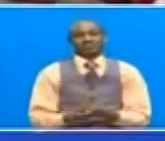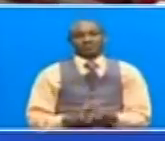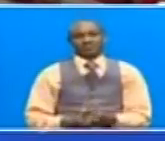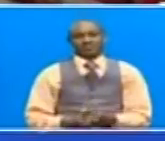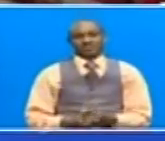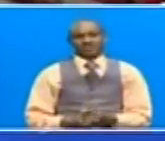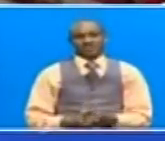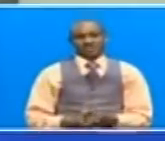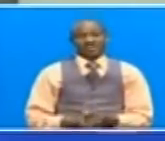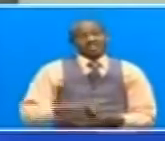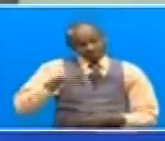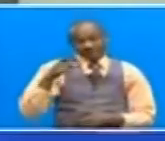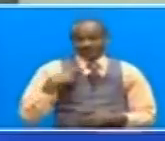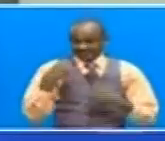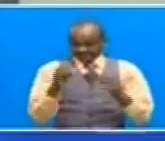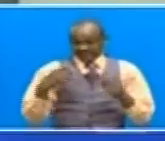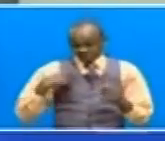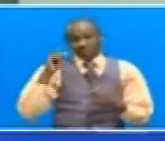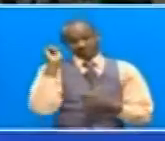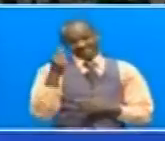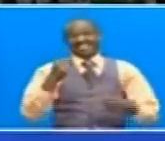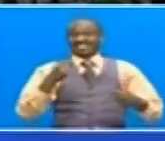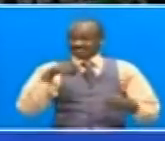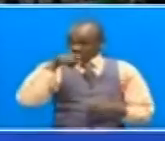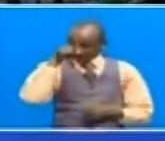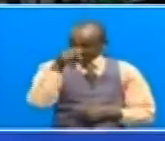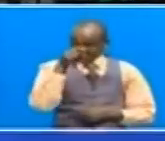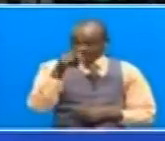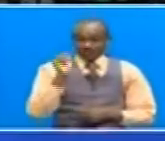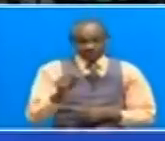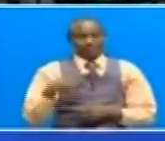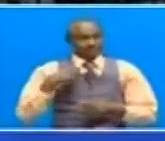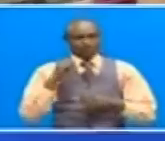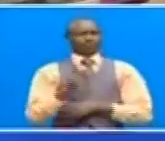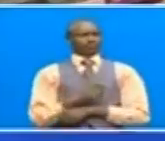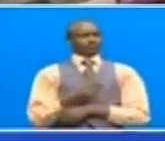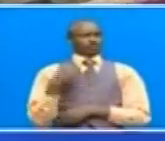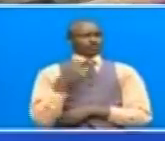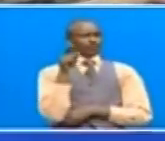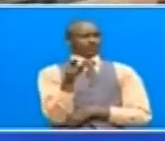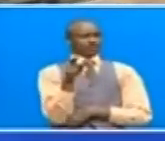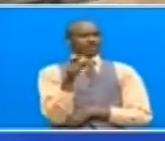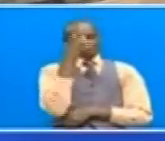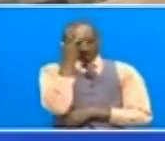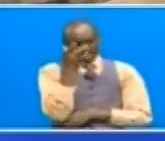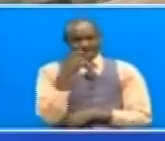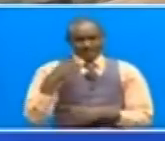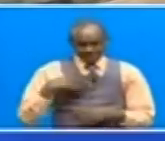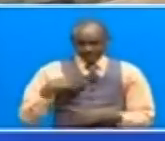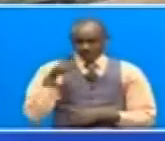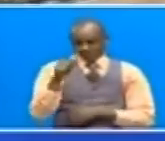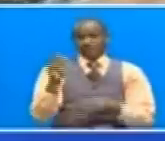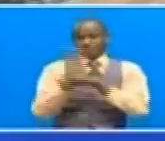The attempts to give President Kagame a third term in office has raised eyebrows in the region, following the acrimonious bid by